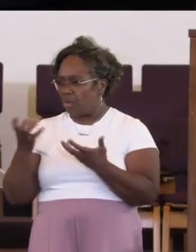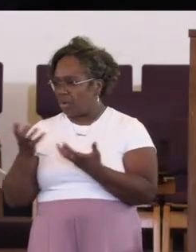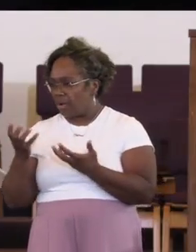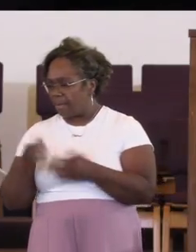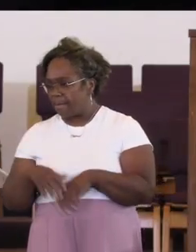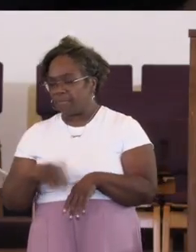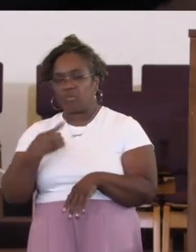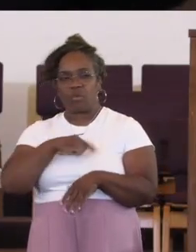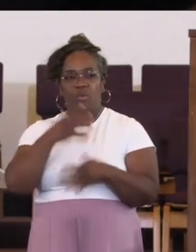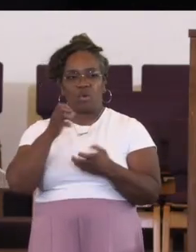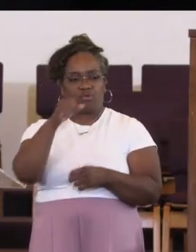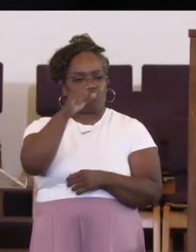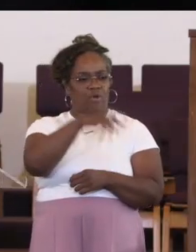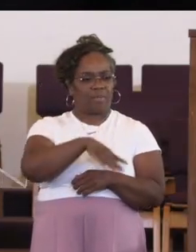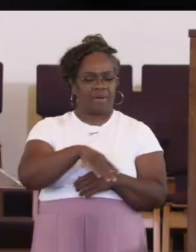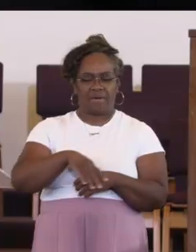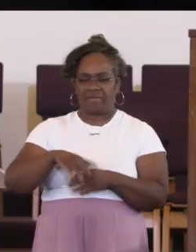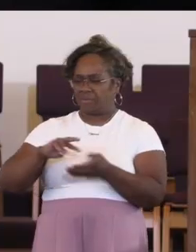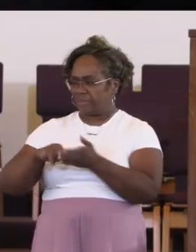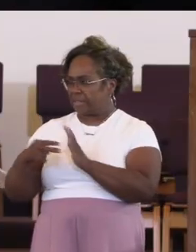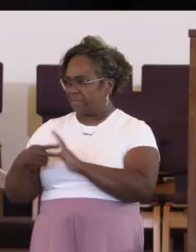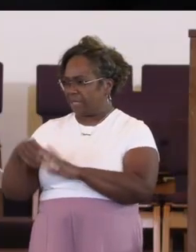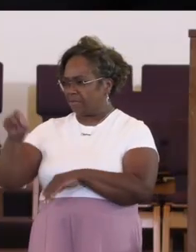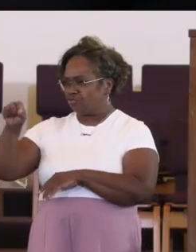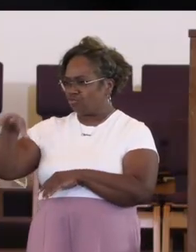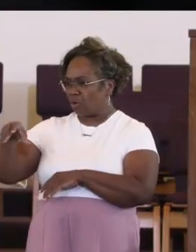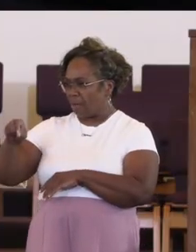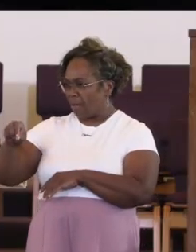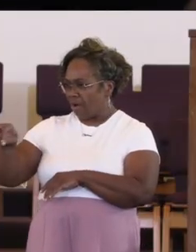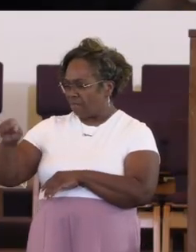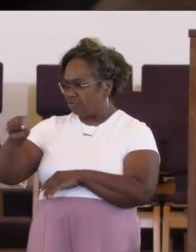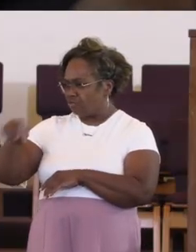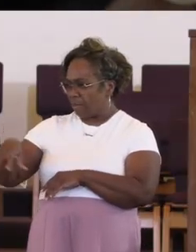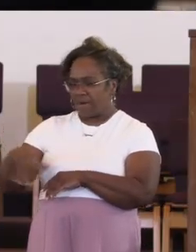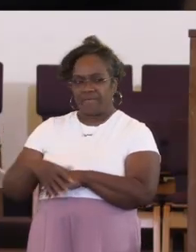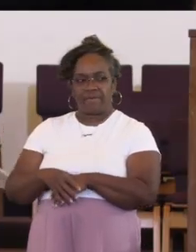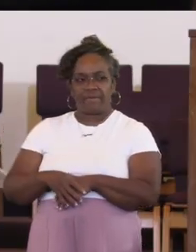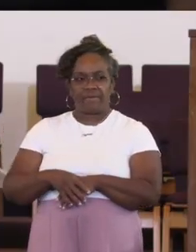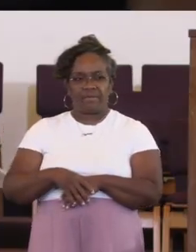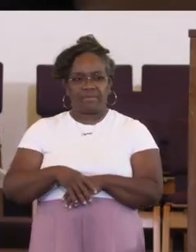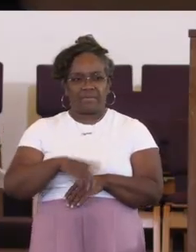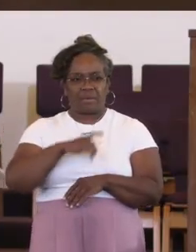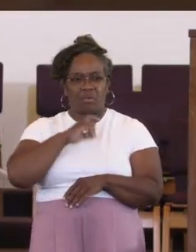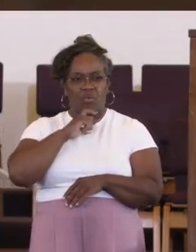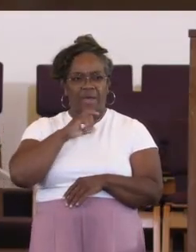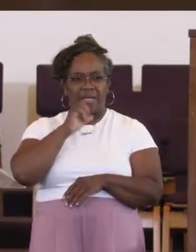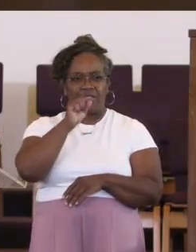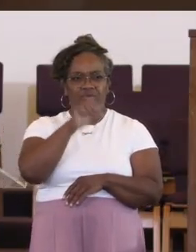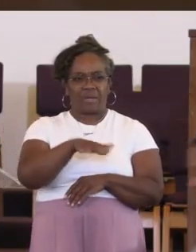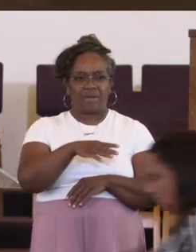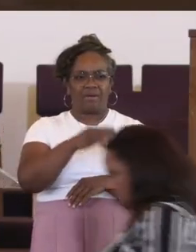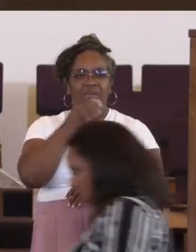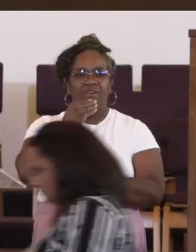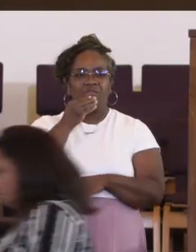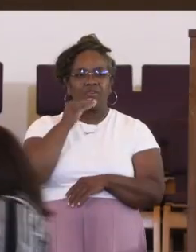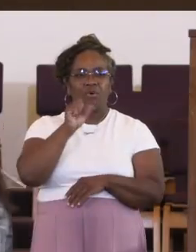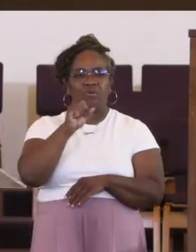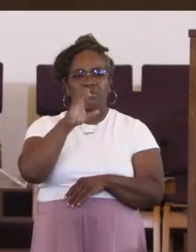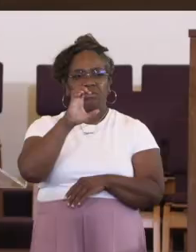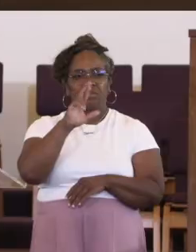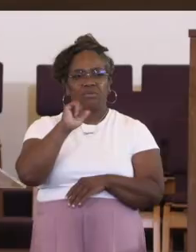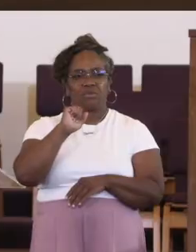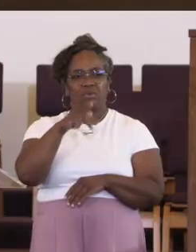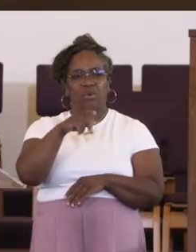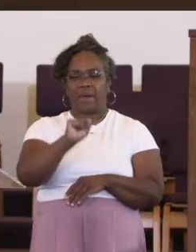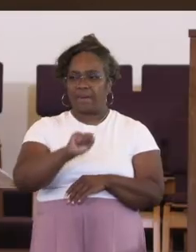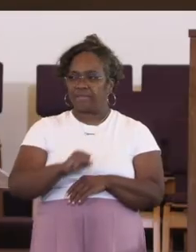want drop-offs. What does that mean, drop-offs? Waste drop-off, food scraps. Oh, so if we